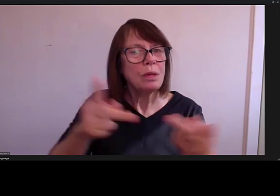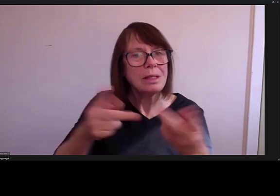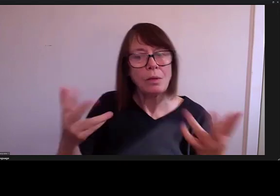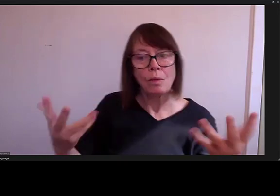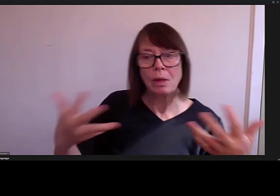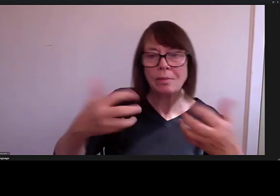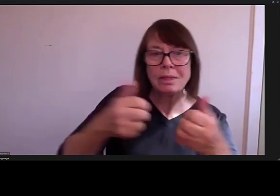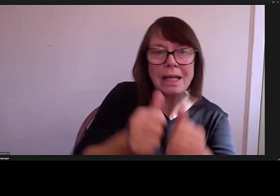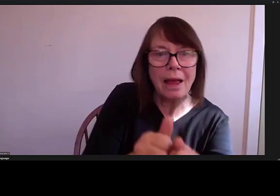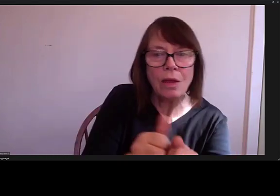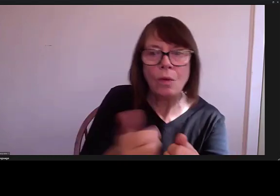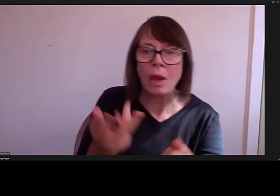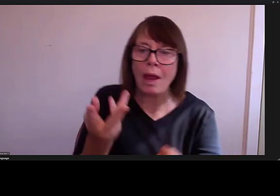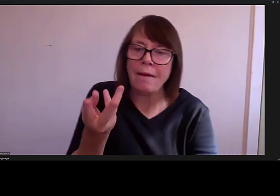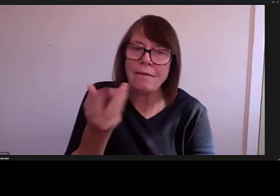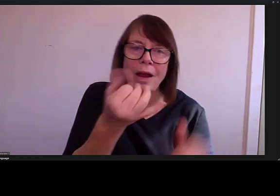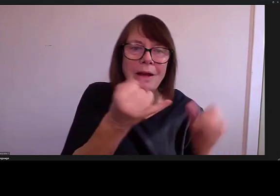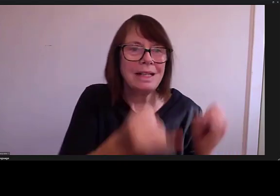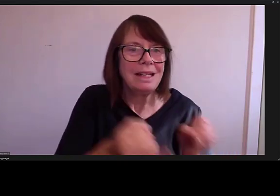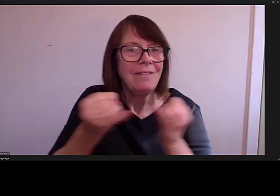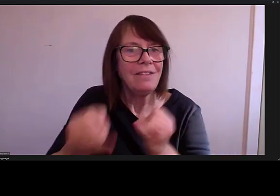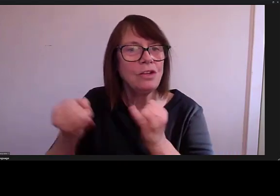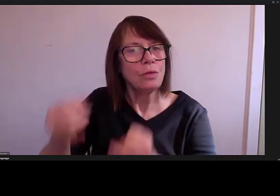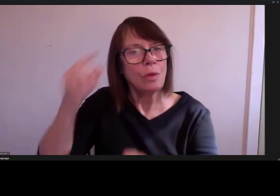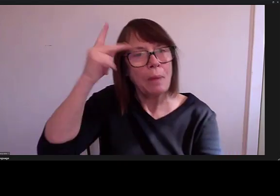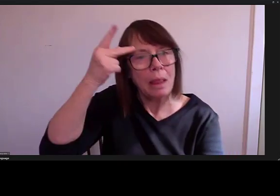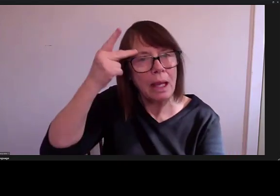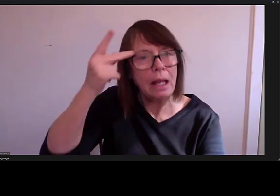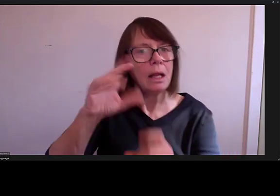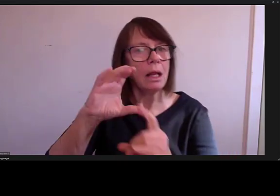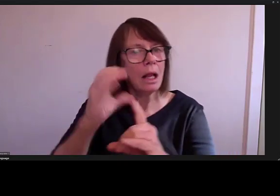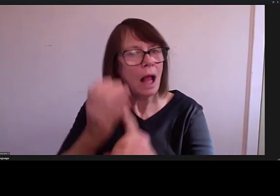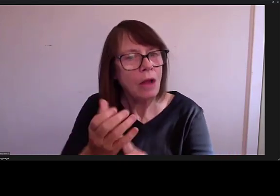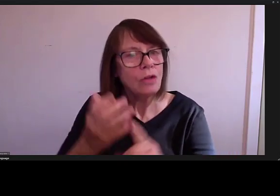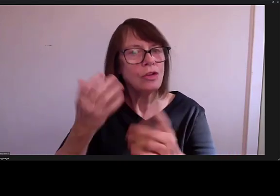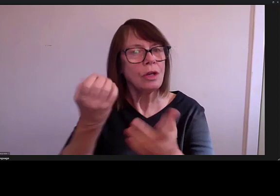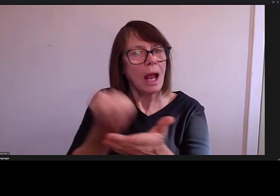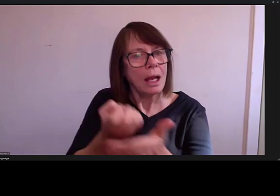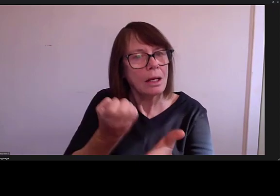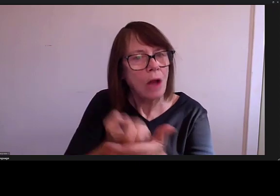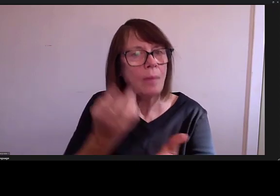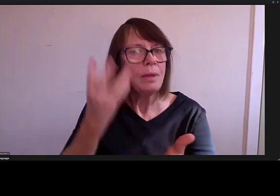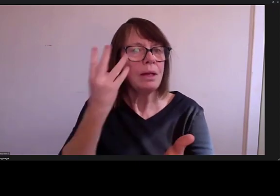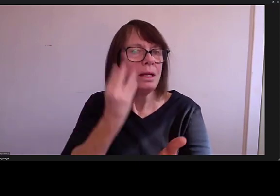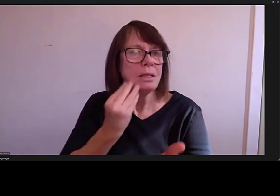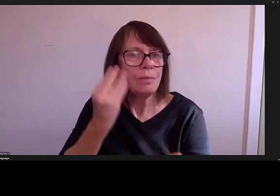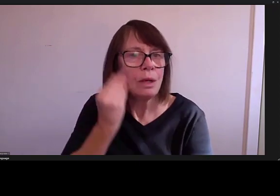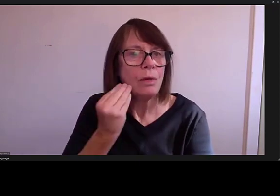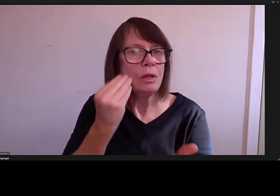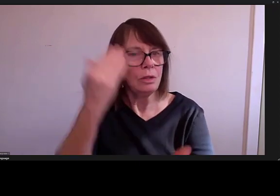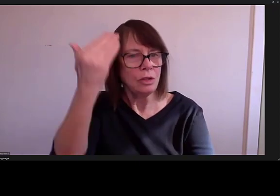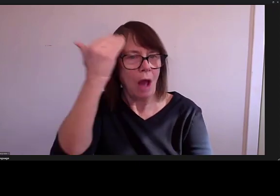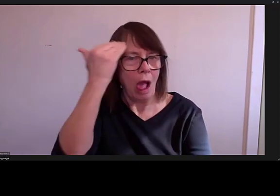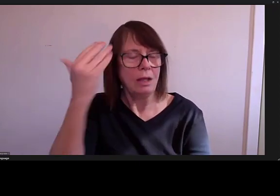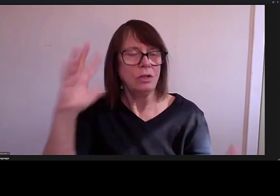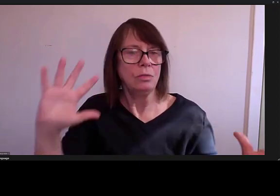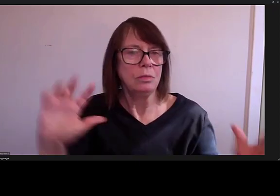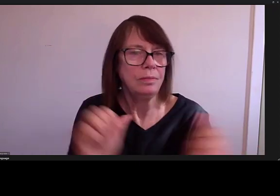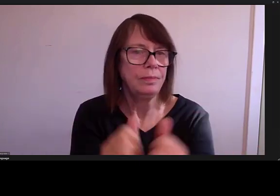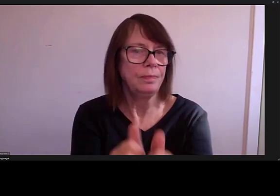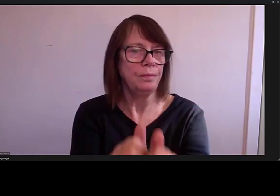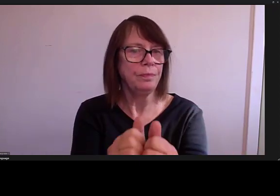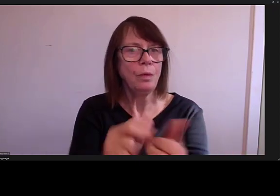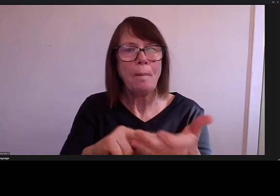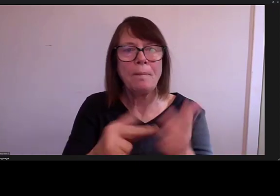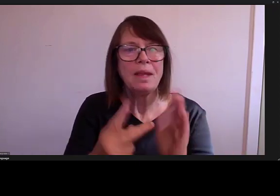bring our own political, cultural, economic, subjective, and experiential knowledges to the table. And what this means